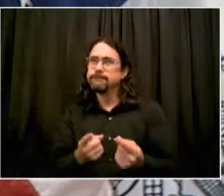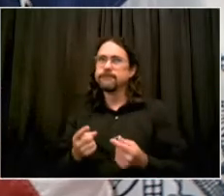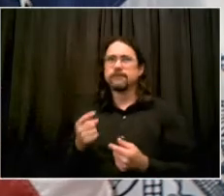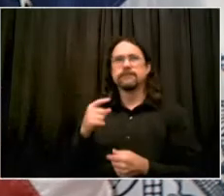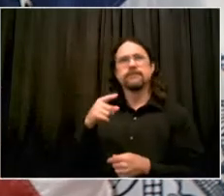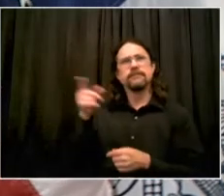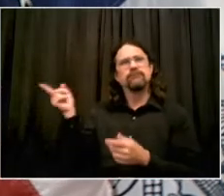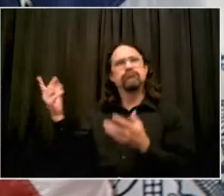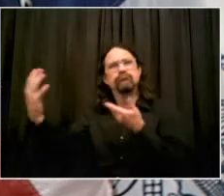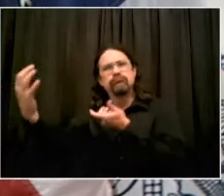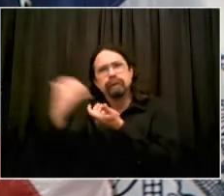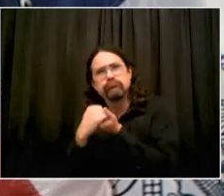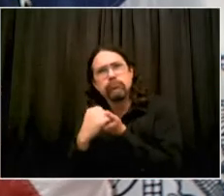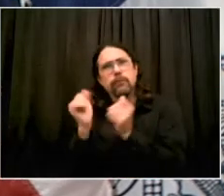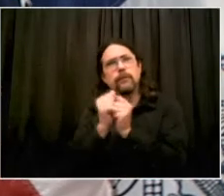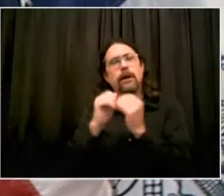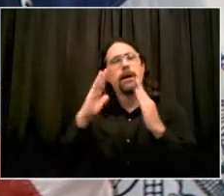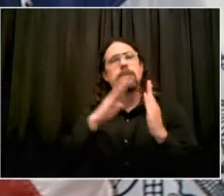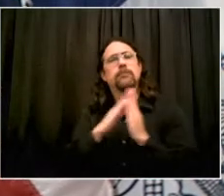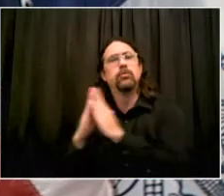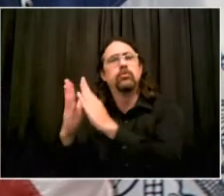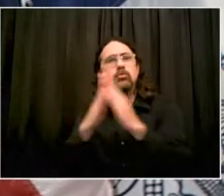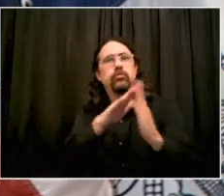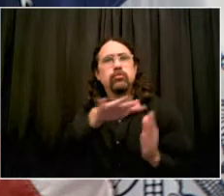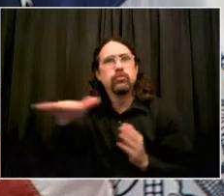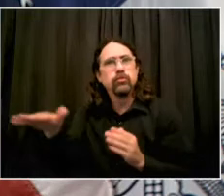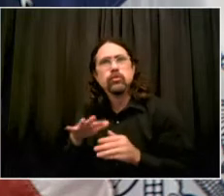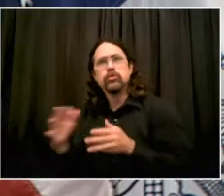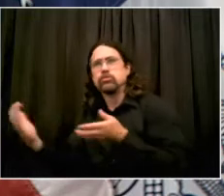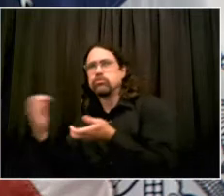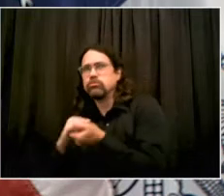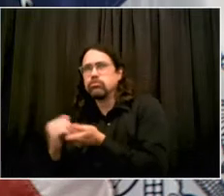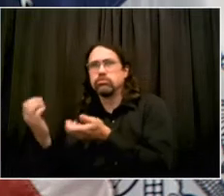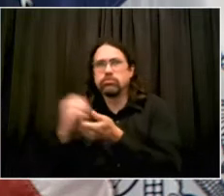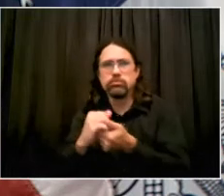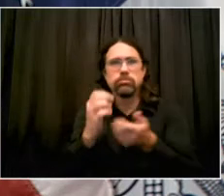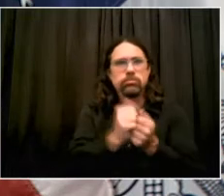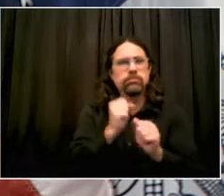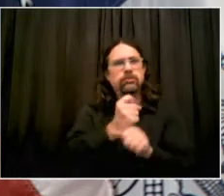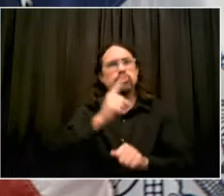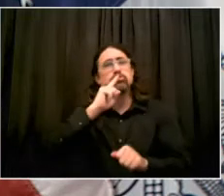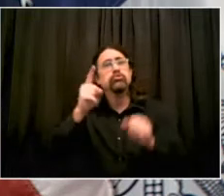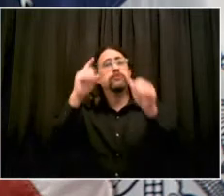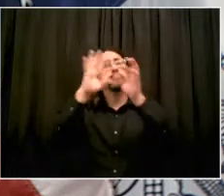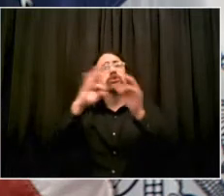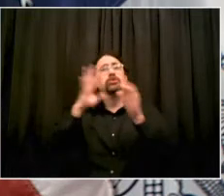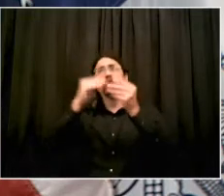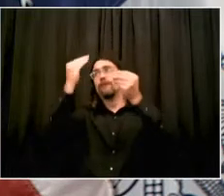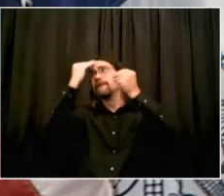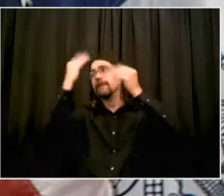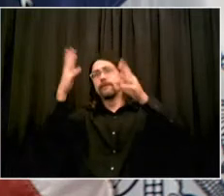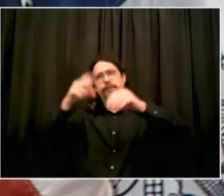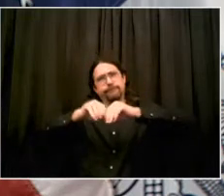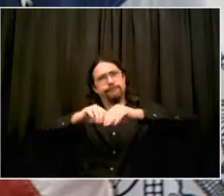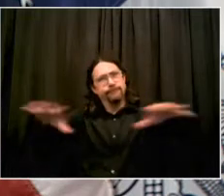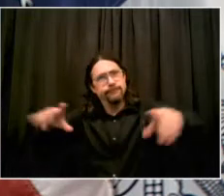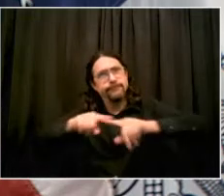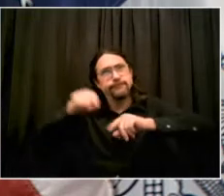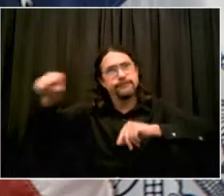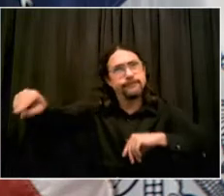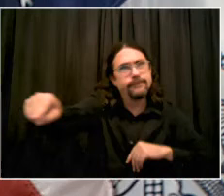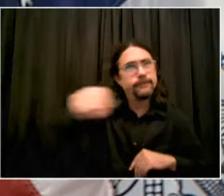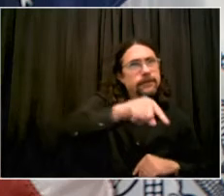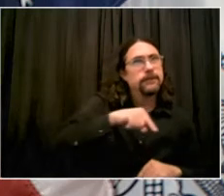last week and more, and the central message has been, let's all work together to solve this, to turn this around. We know we can turn it around,